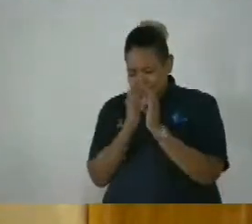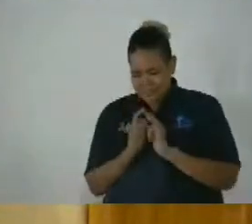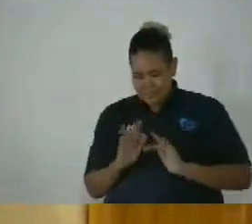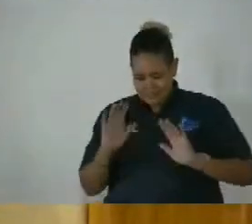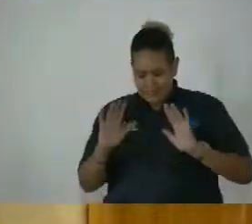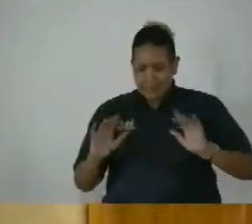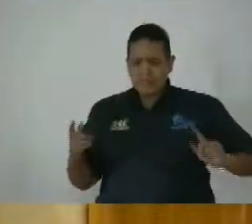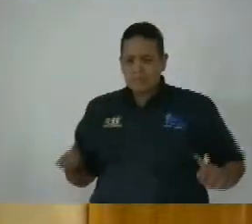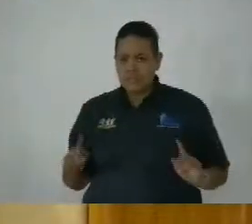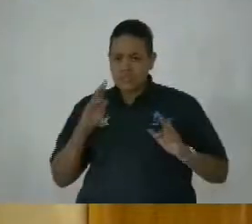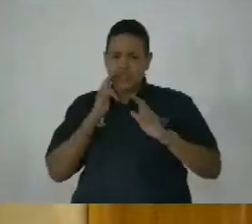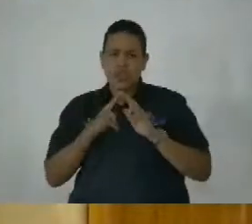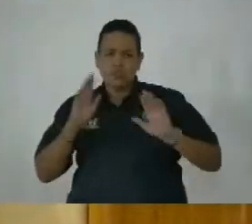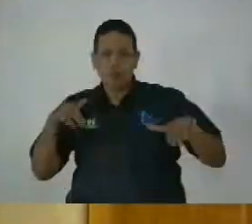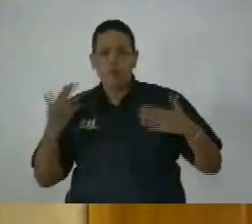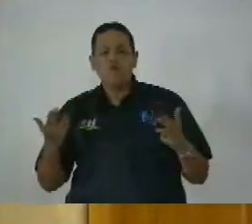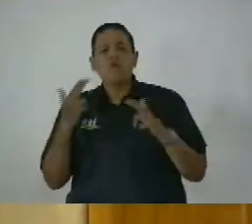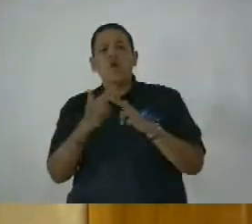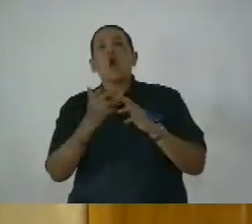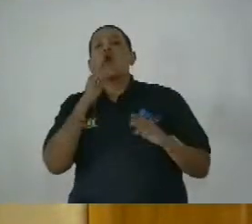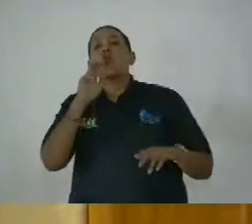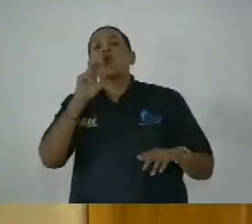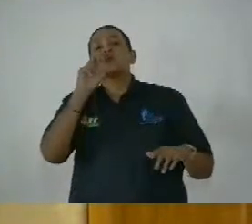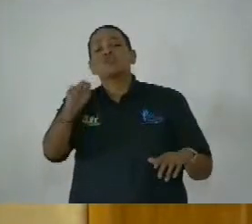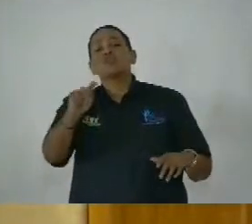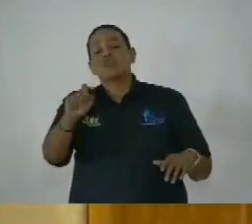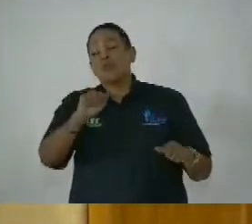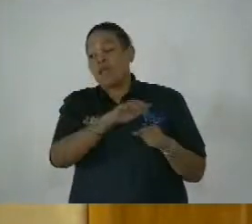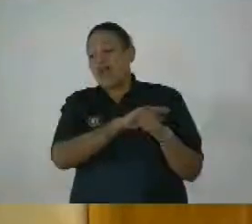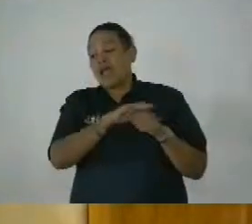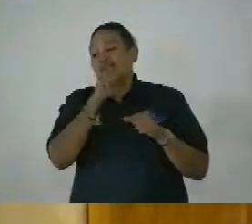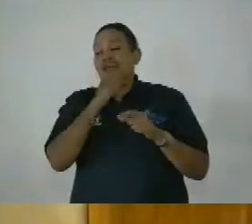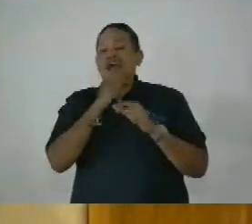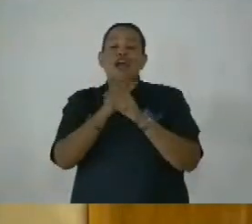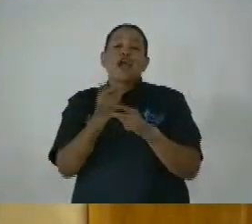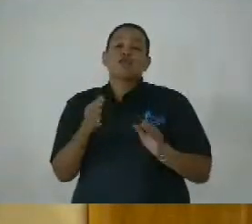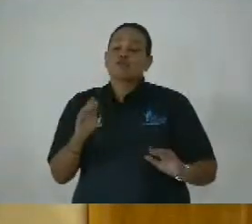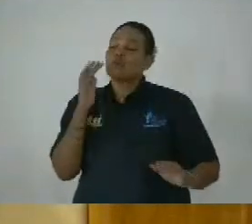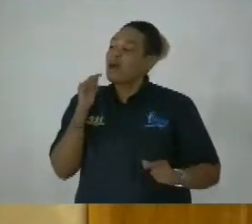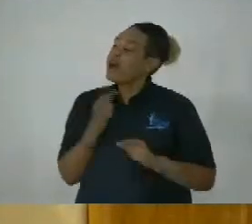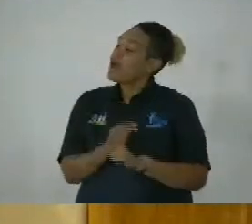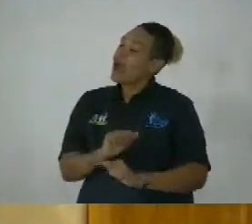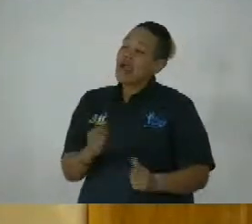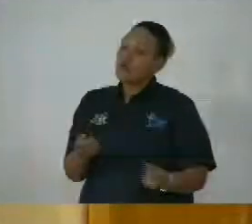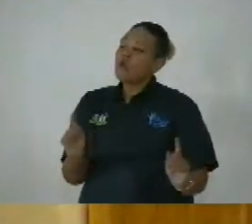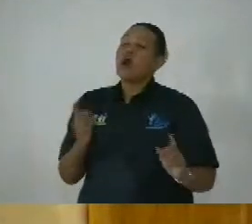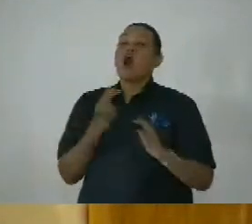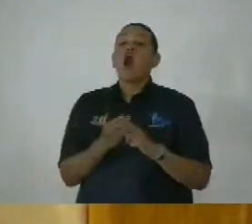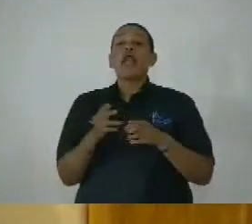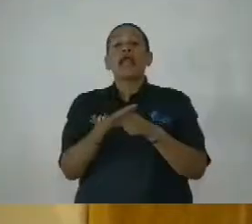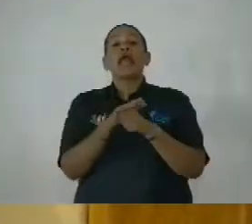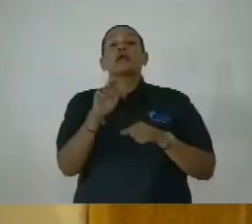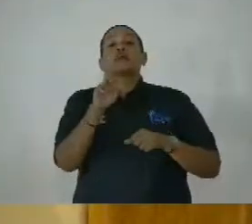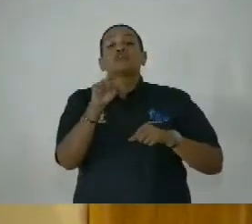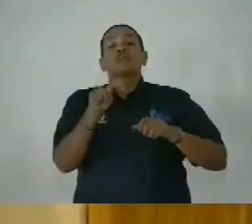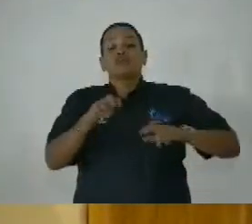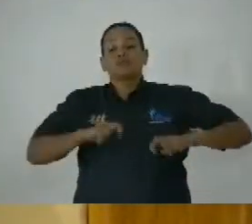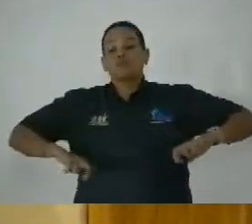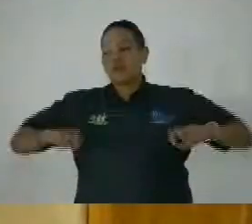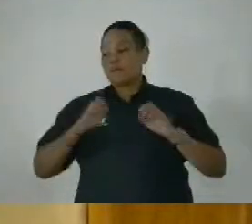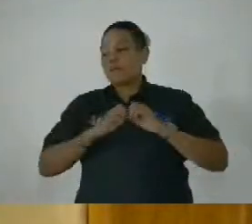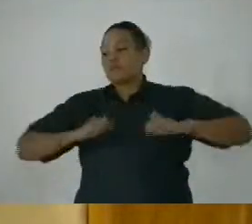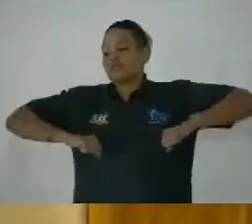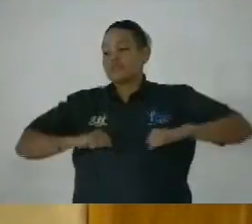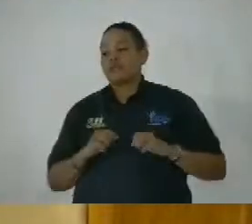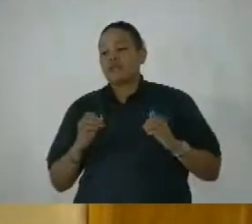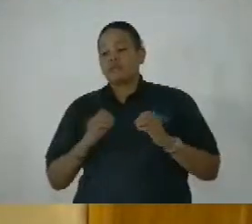and renamed it. We call them reception areas, not guard rooms, because we're not guarding everybody who come in there. And it is built with more space,